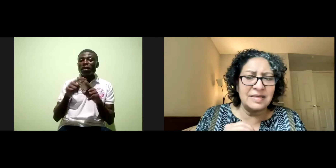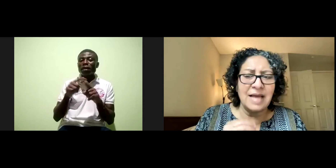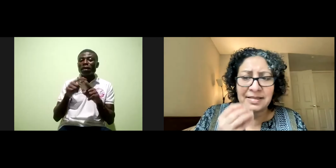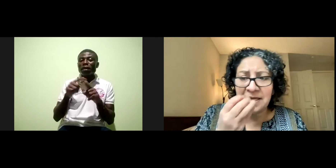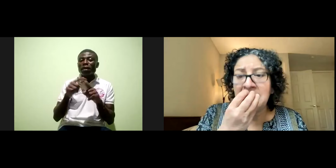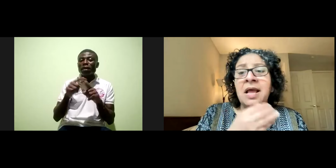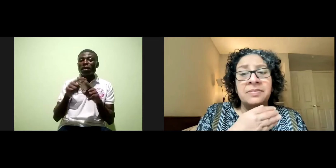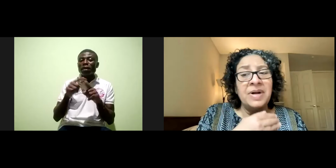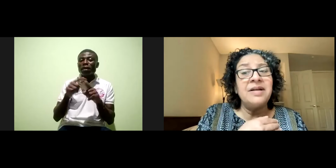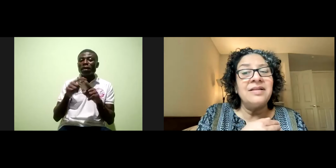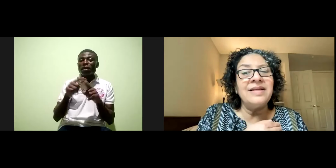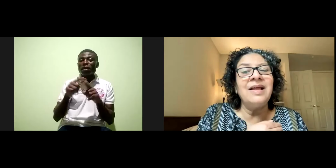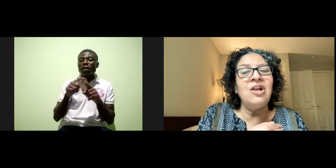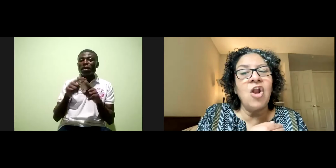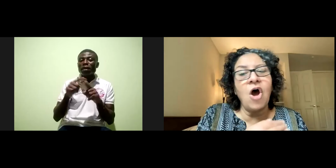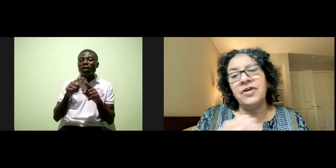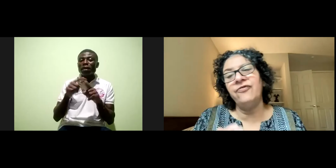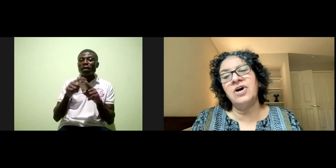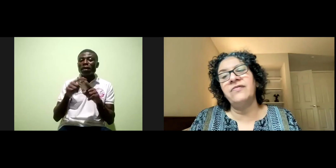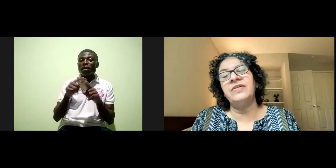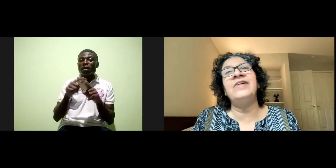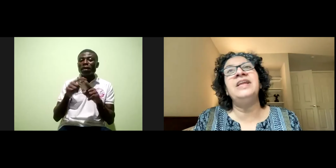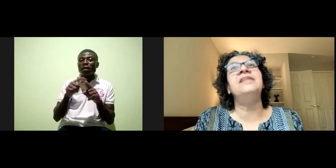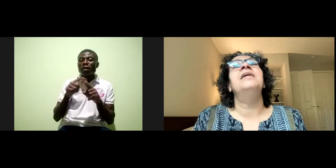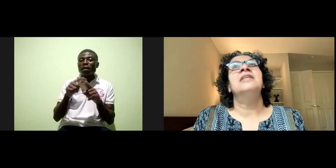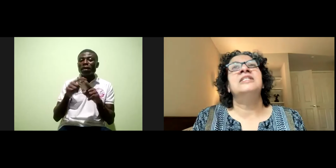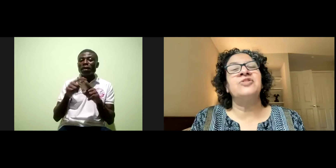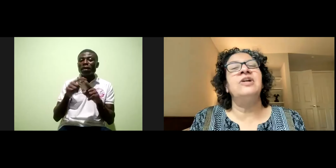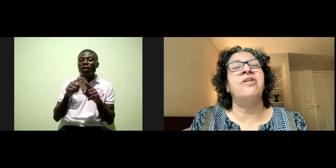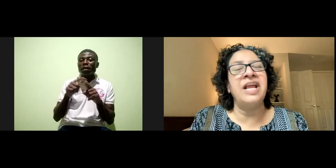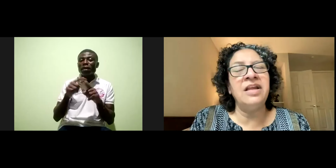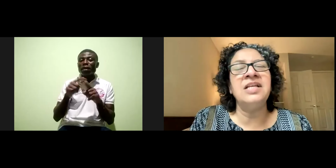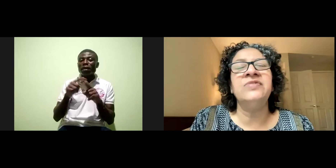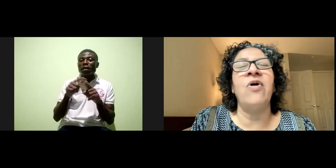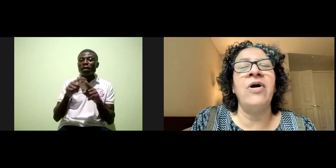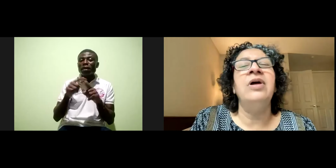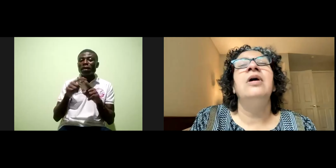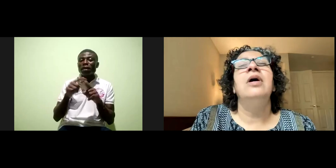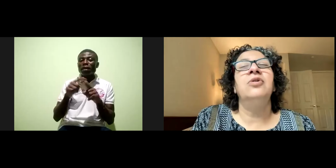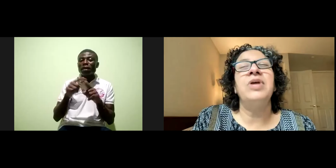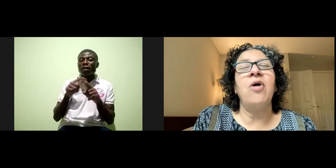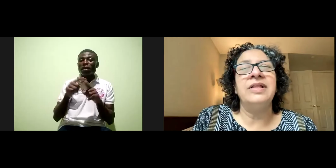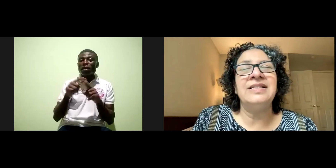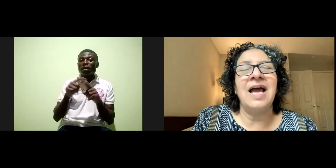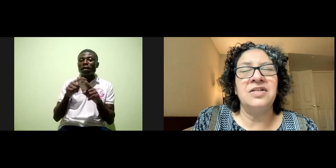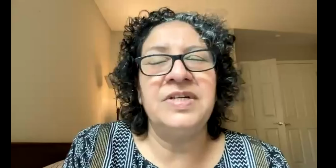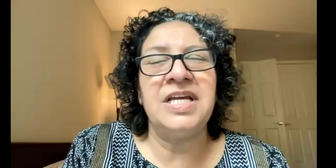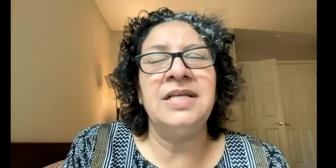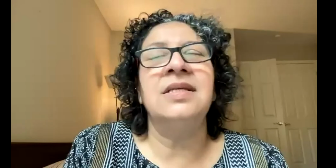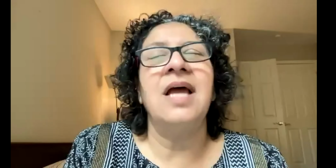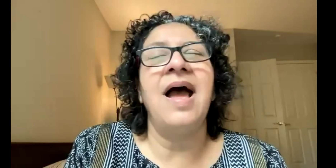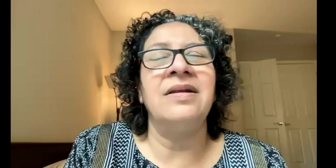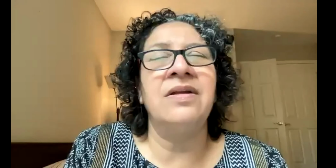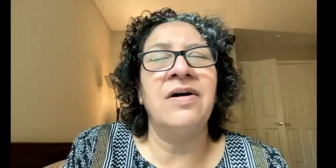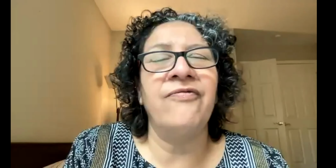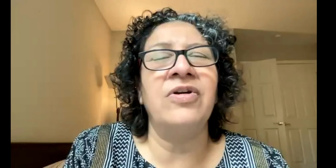basic exercises, but there is a lot of work. We need special trainings for doing all these